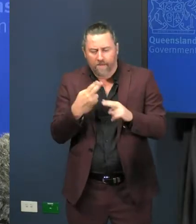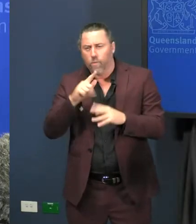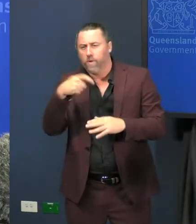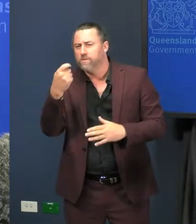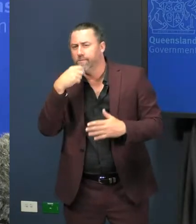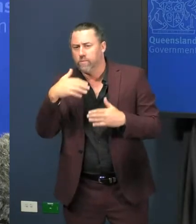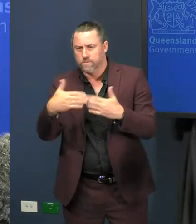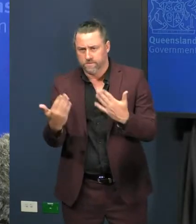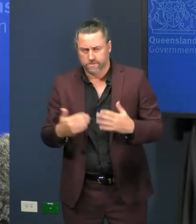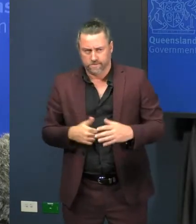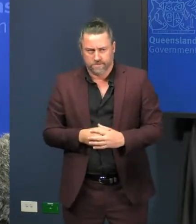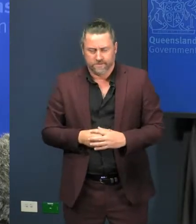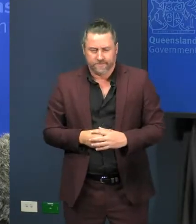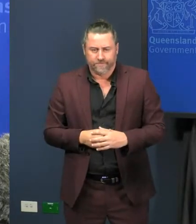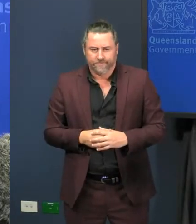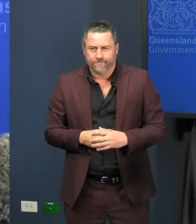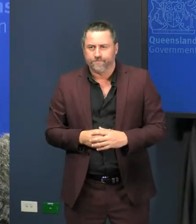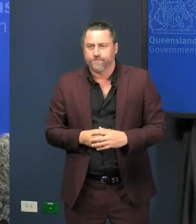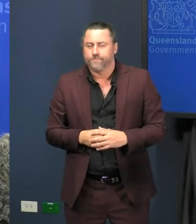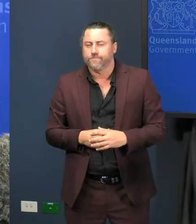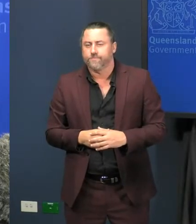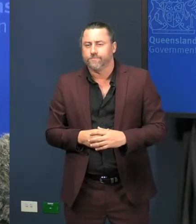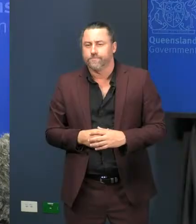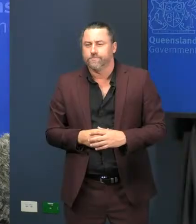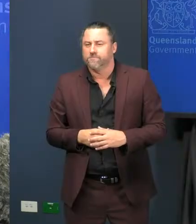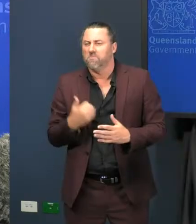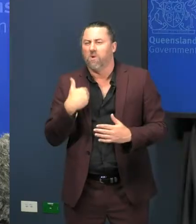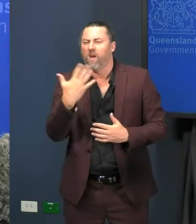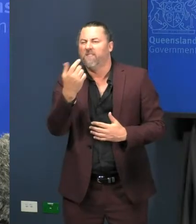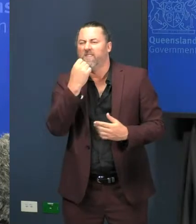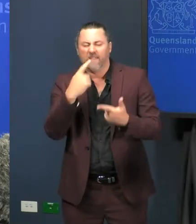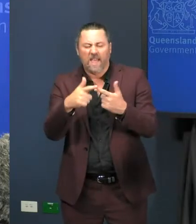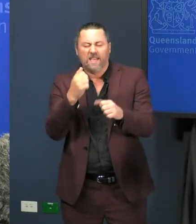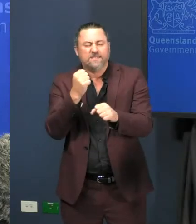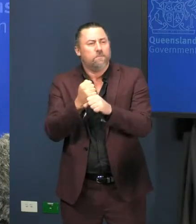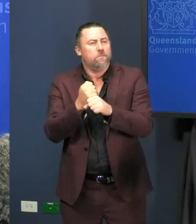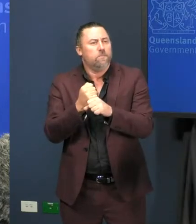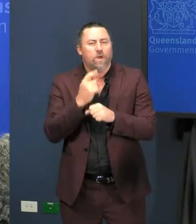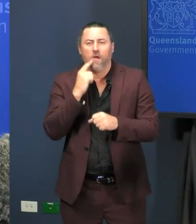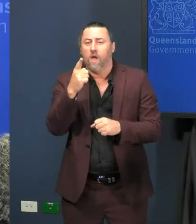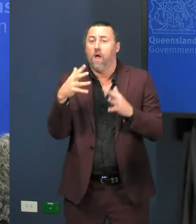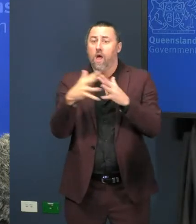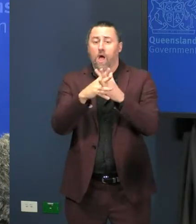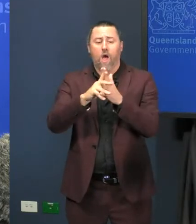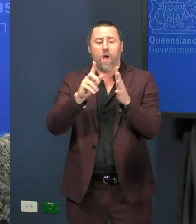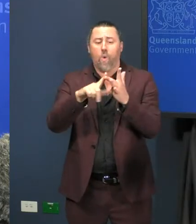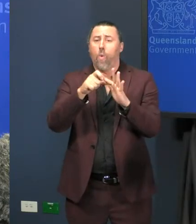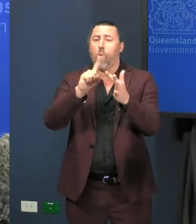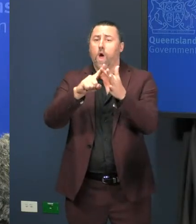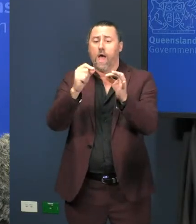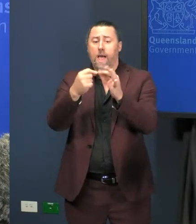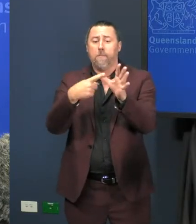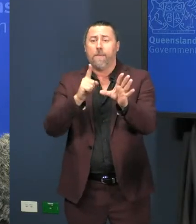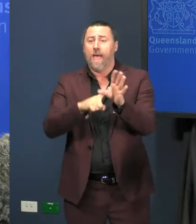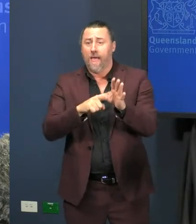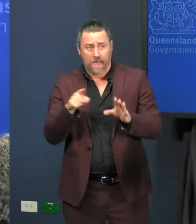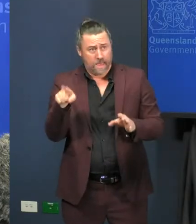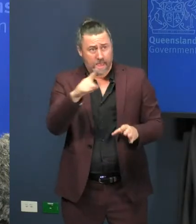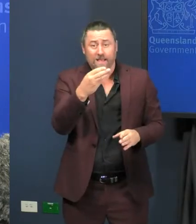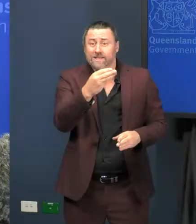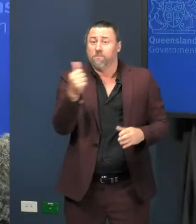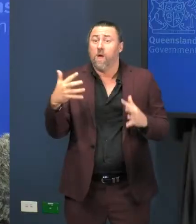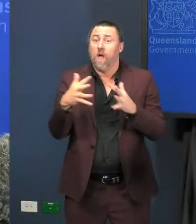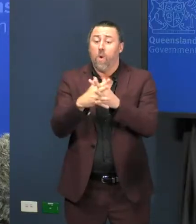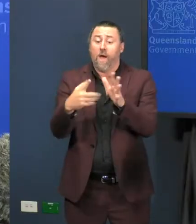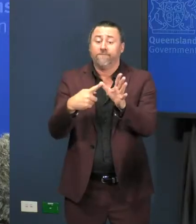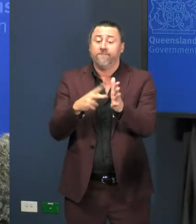To put into perspective what we've seen already, some of the waves off the Wide Bay have reached in the order of 14 metres in the